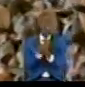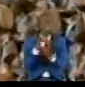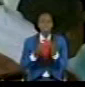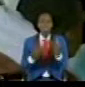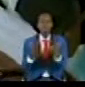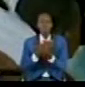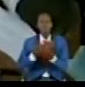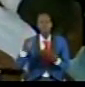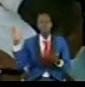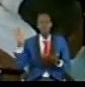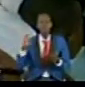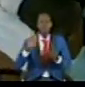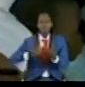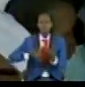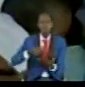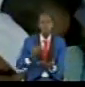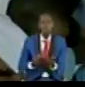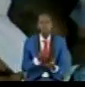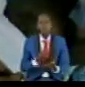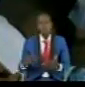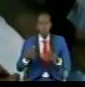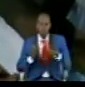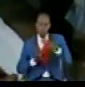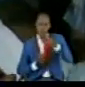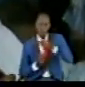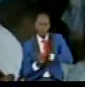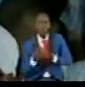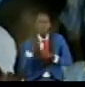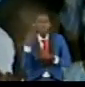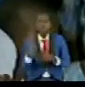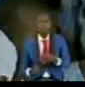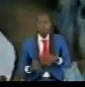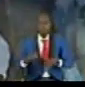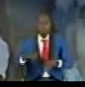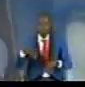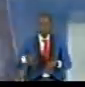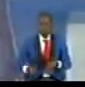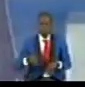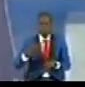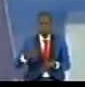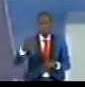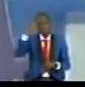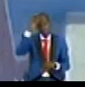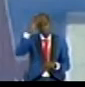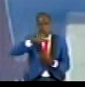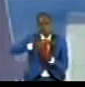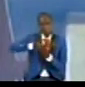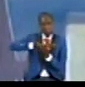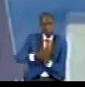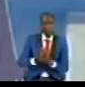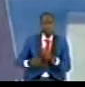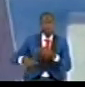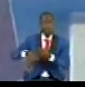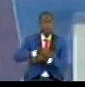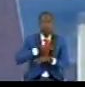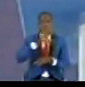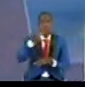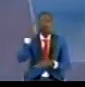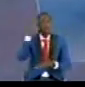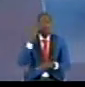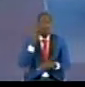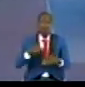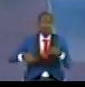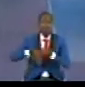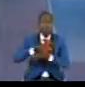Yeah. Falling under the boot of the devil, marching over your head and marching over your life,